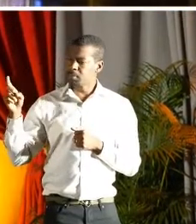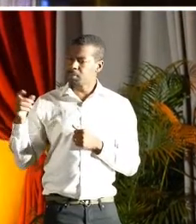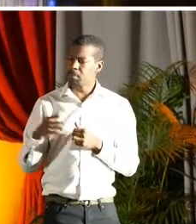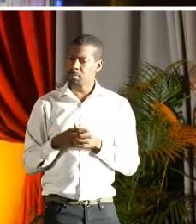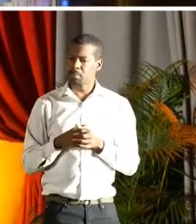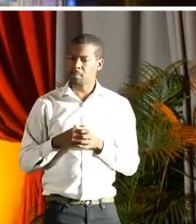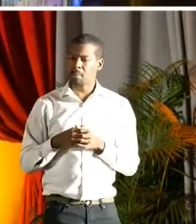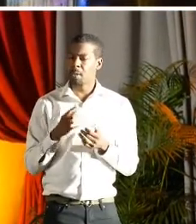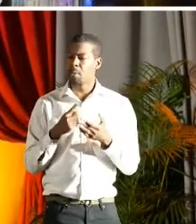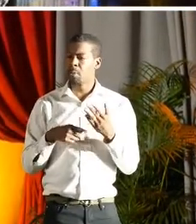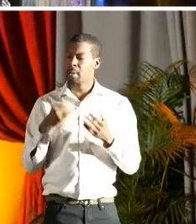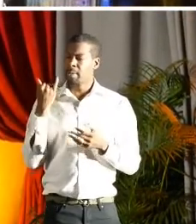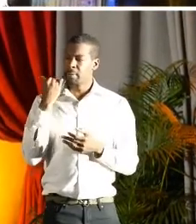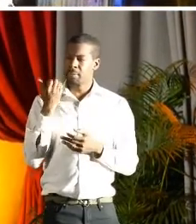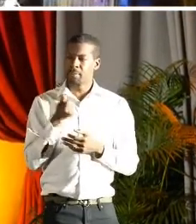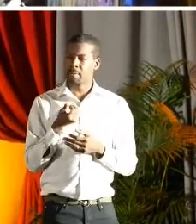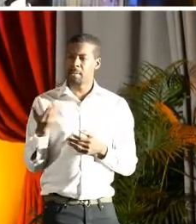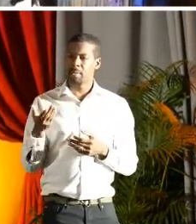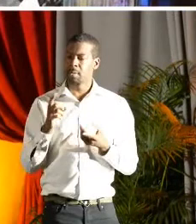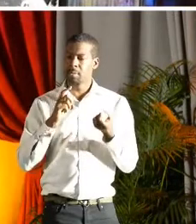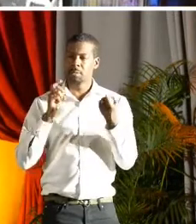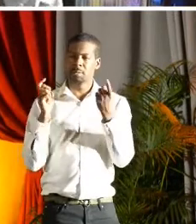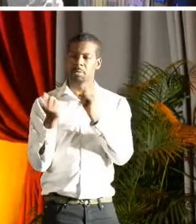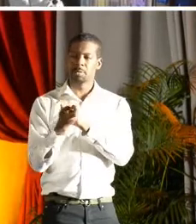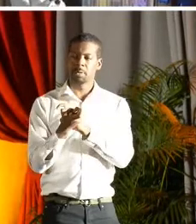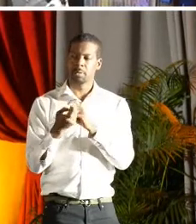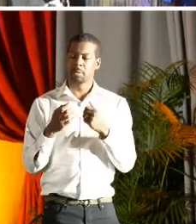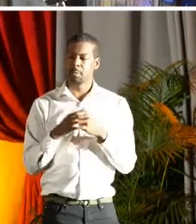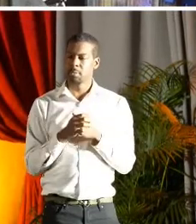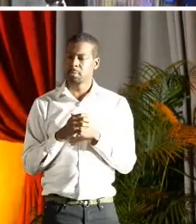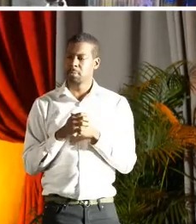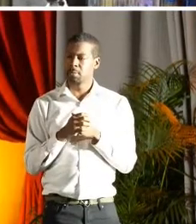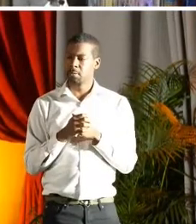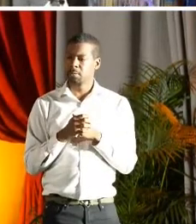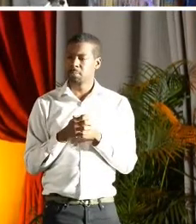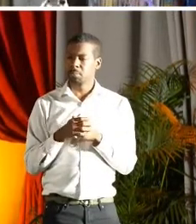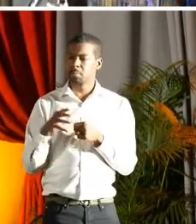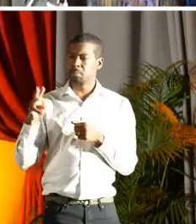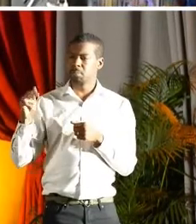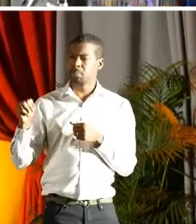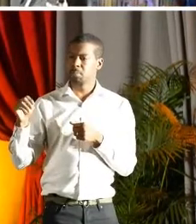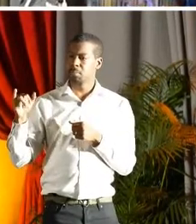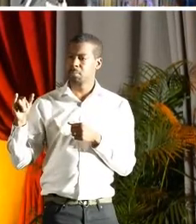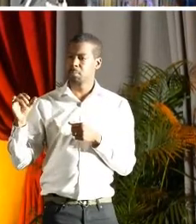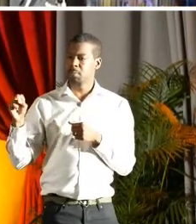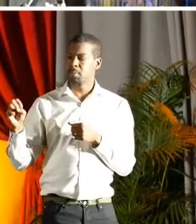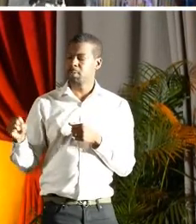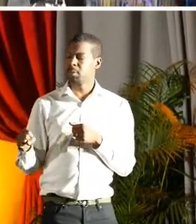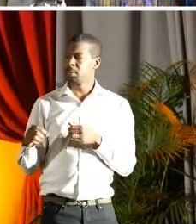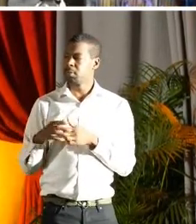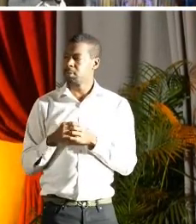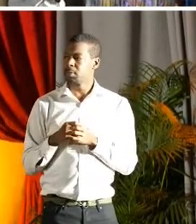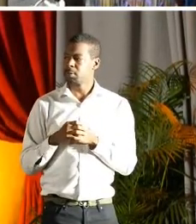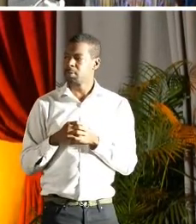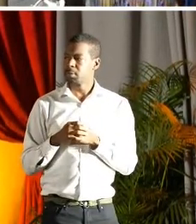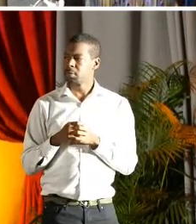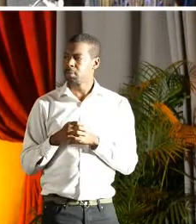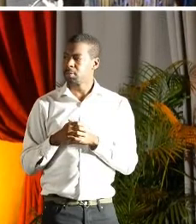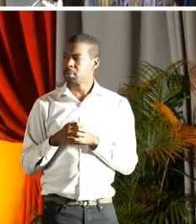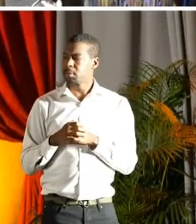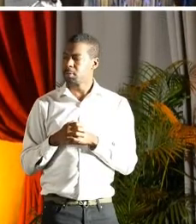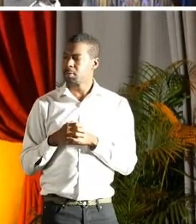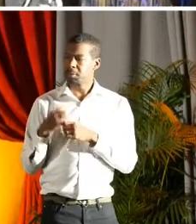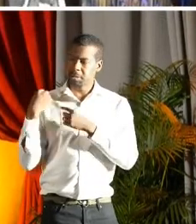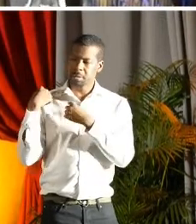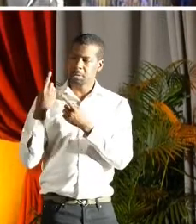what, if anything, has changed in Mississippi since then? And